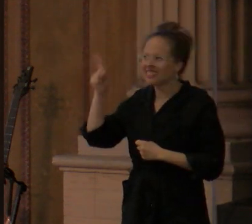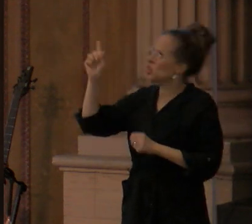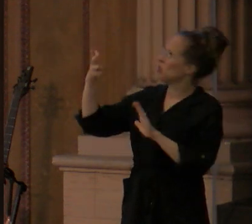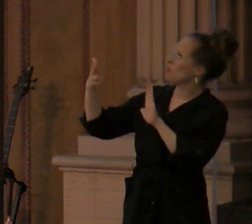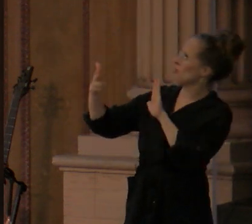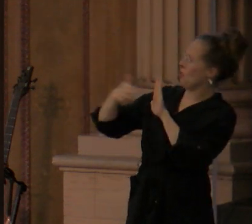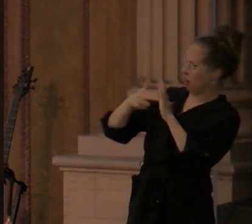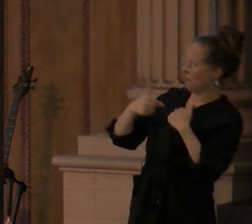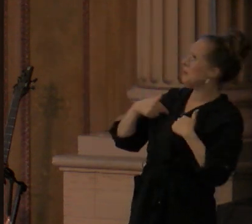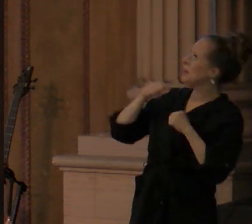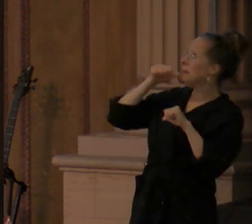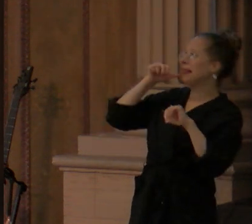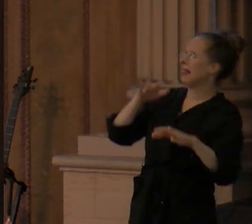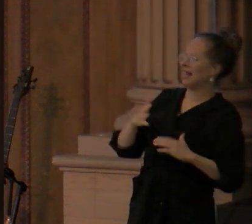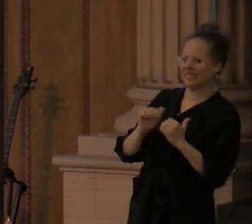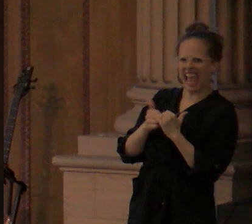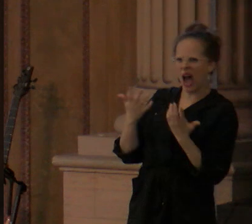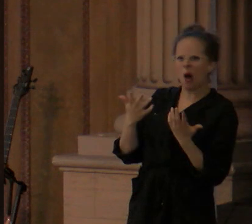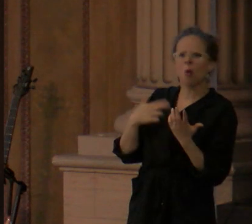resume is he looking for?